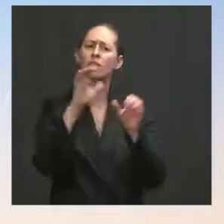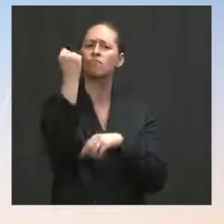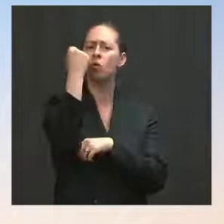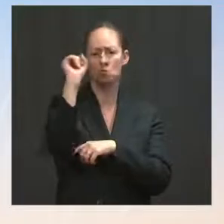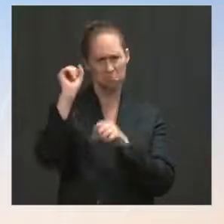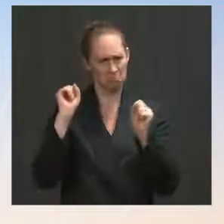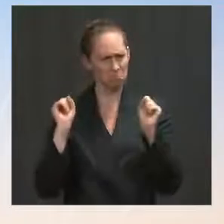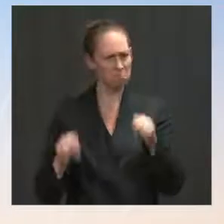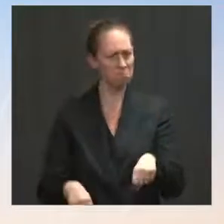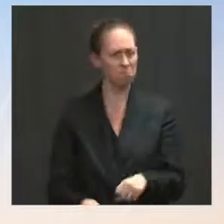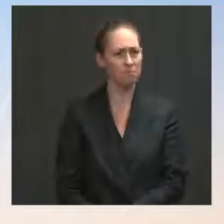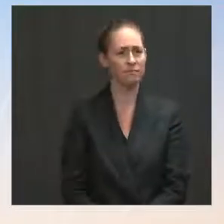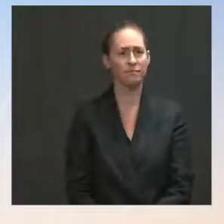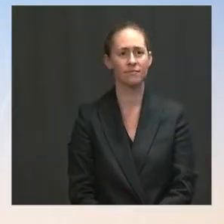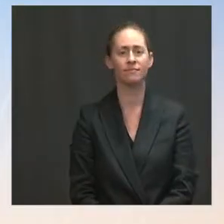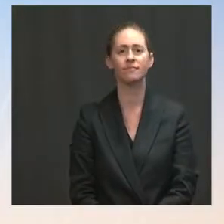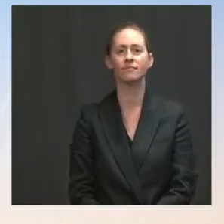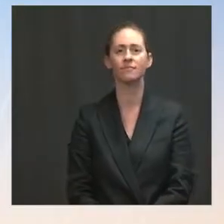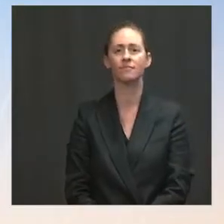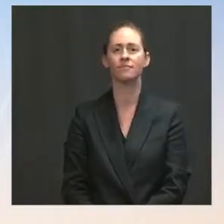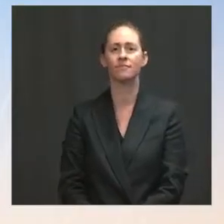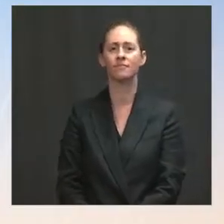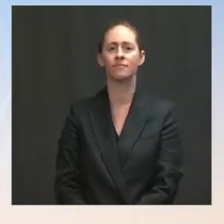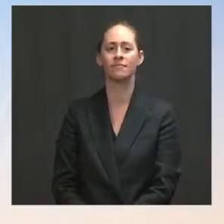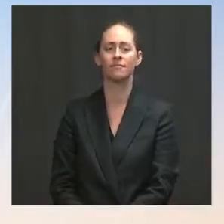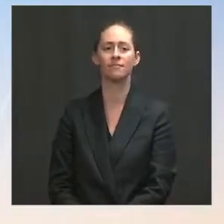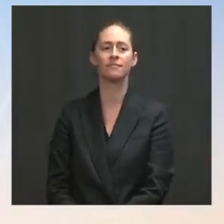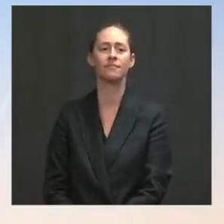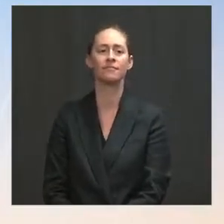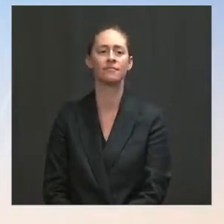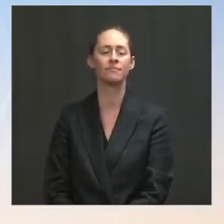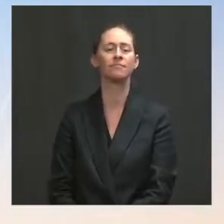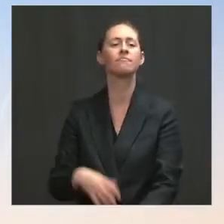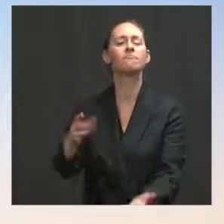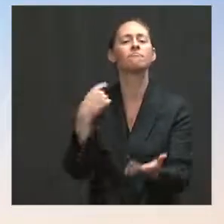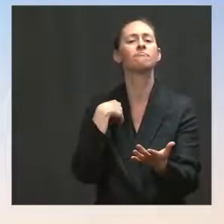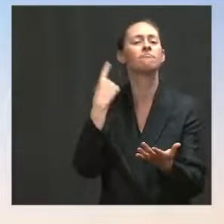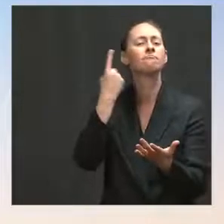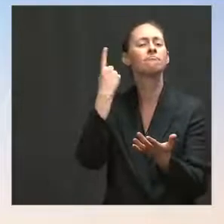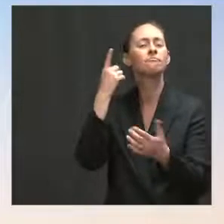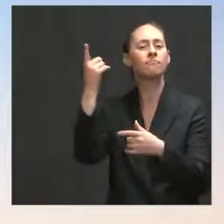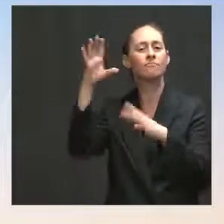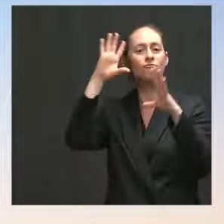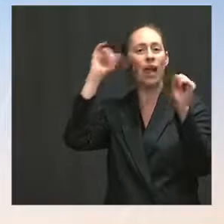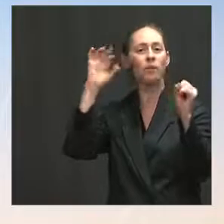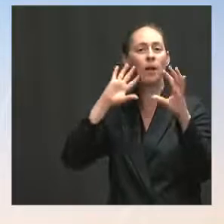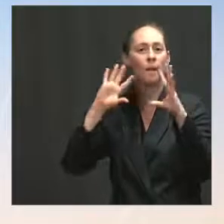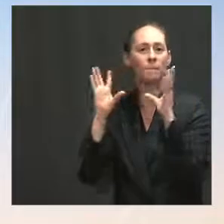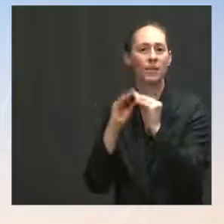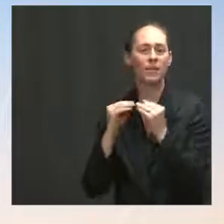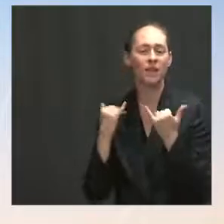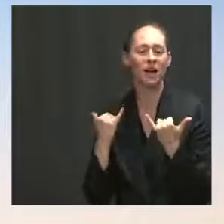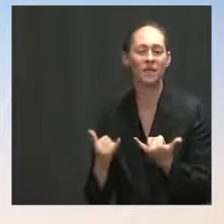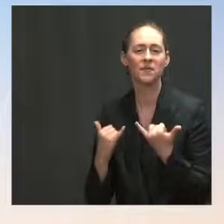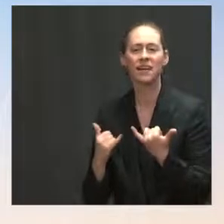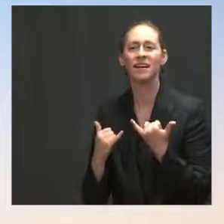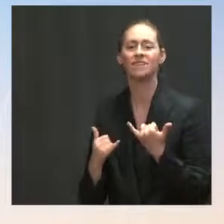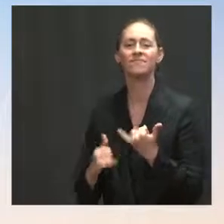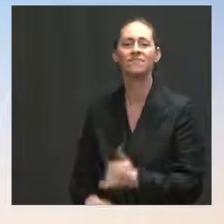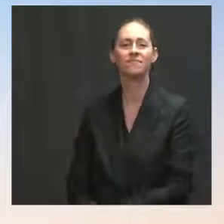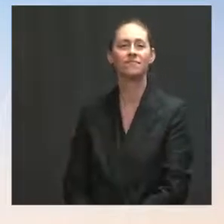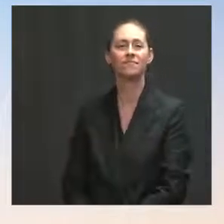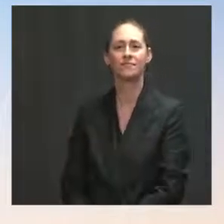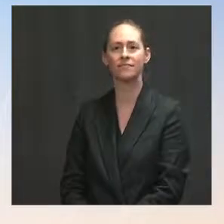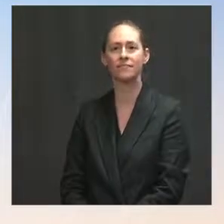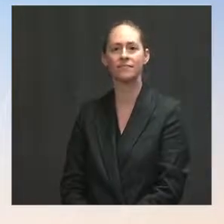Let's see. Go ahead. So the president's meeting today, I know the White House has promoted using American Rescue Plan money for